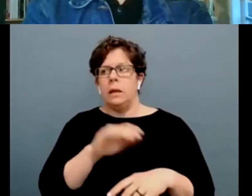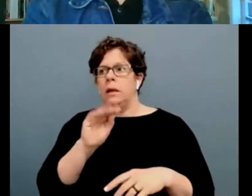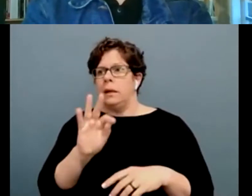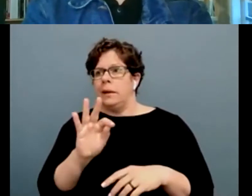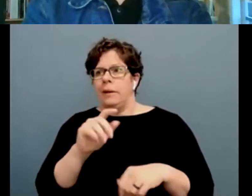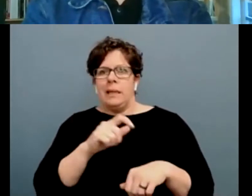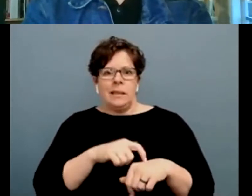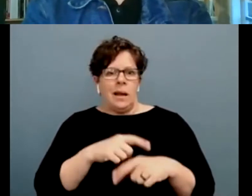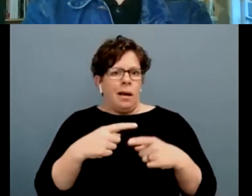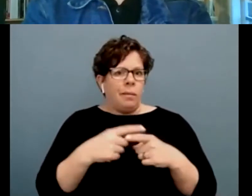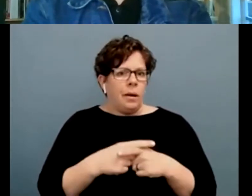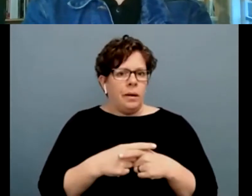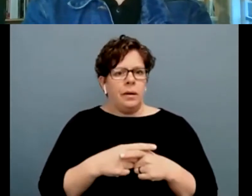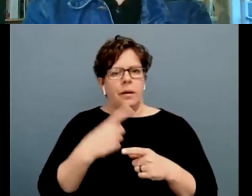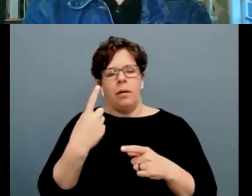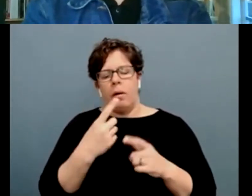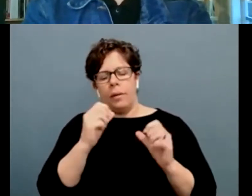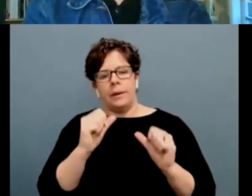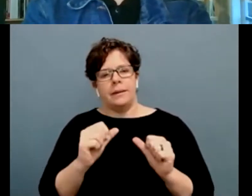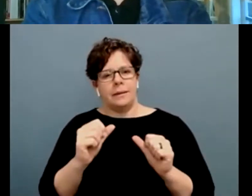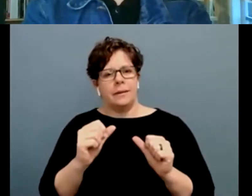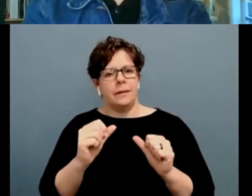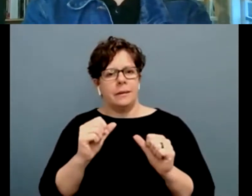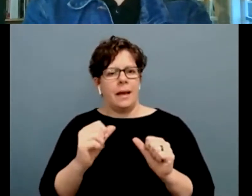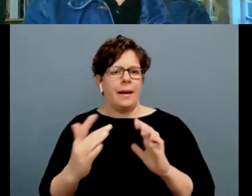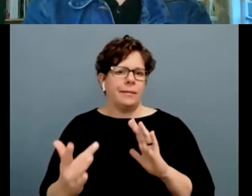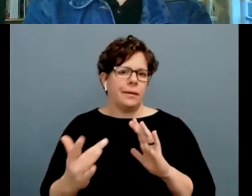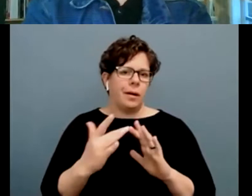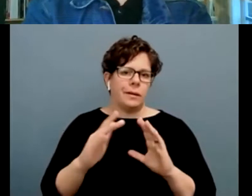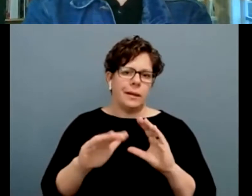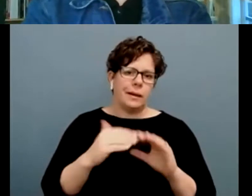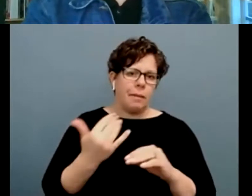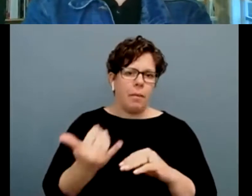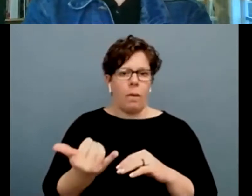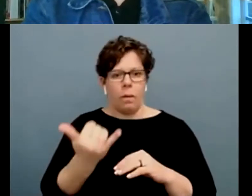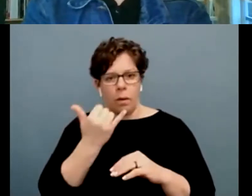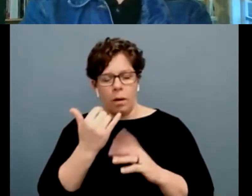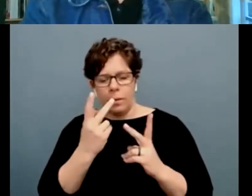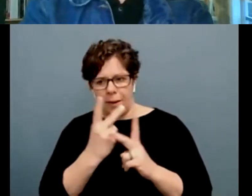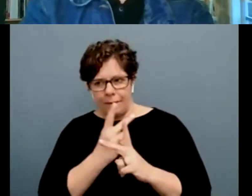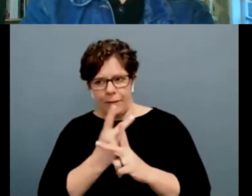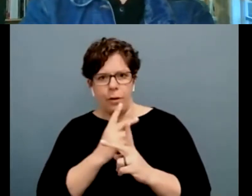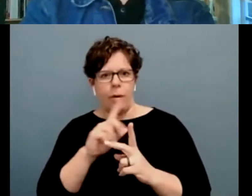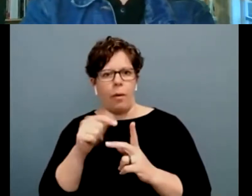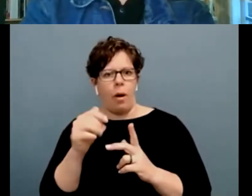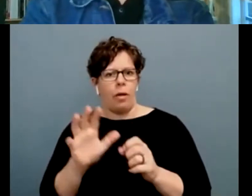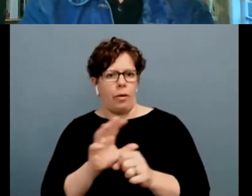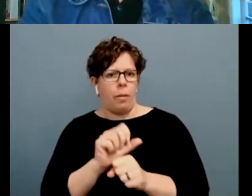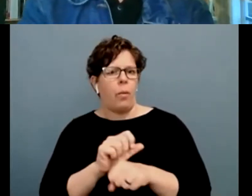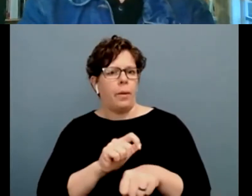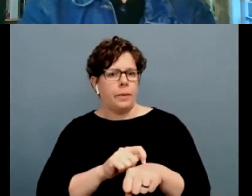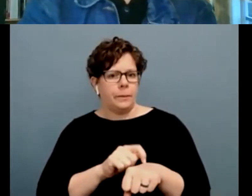not work for you, you can always give us a call or an email, and we can do our best to accommodate you in that